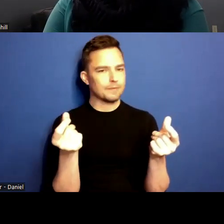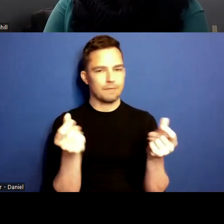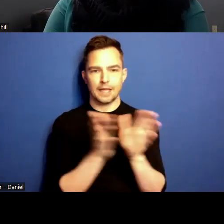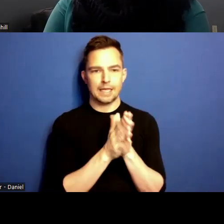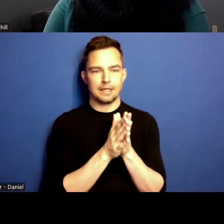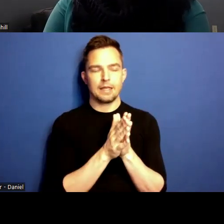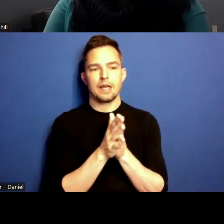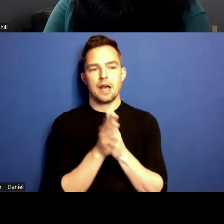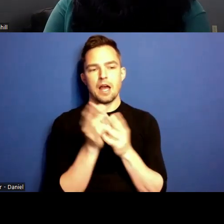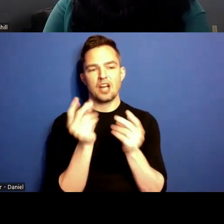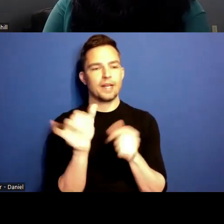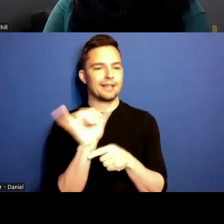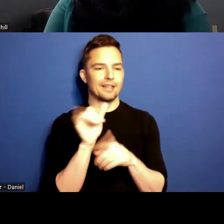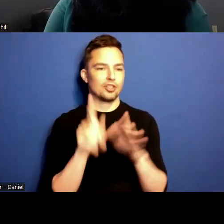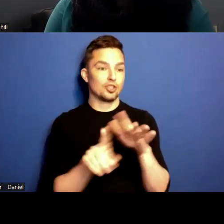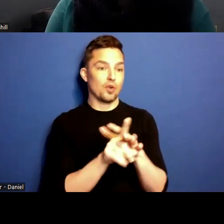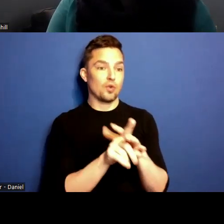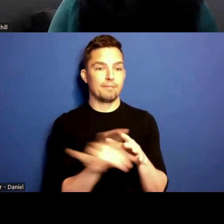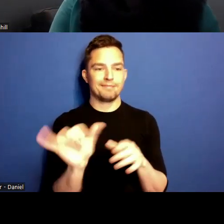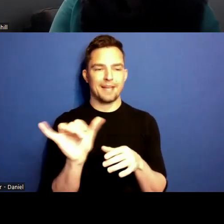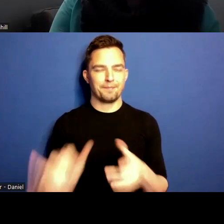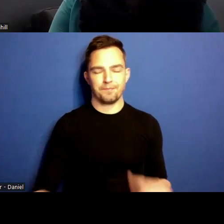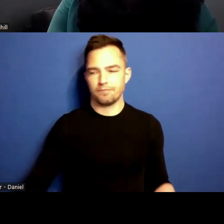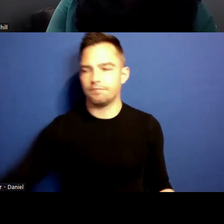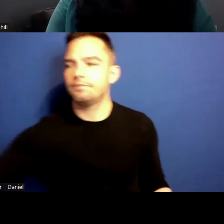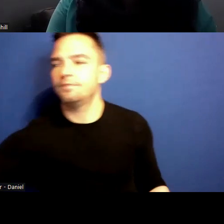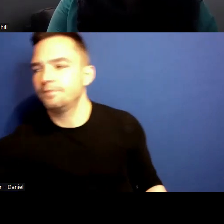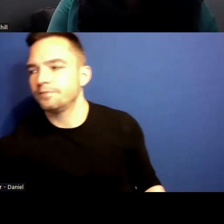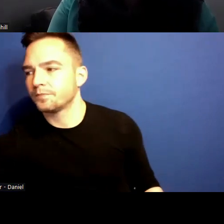as quickly as it showed up either.